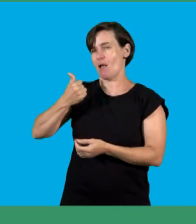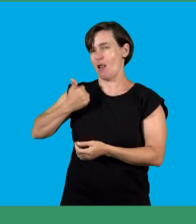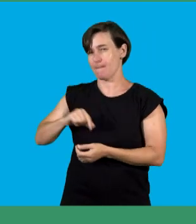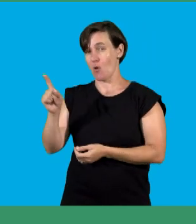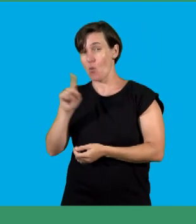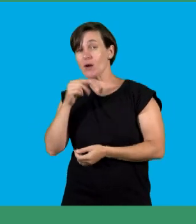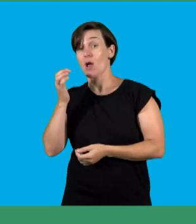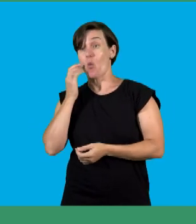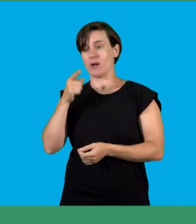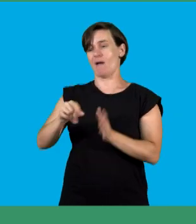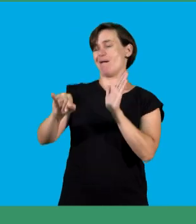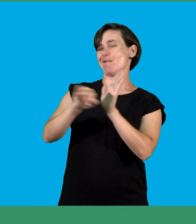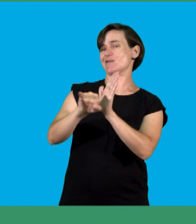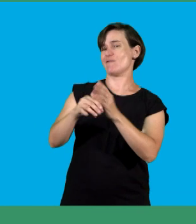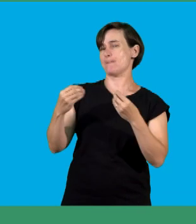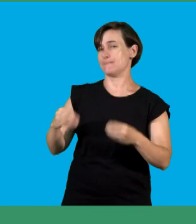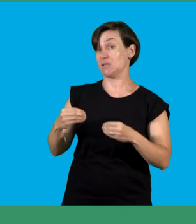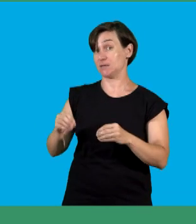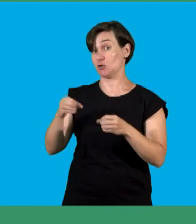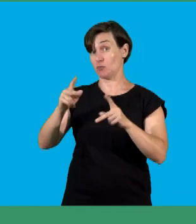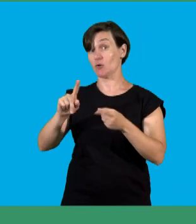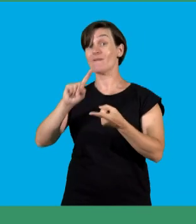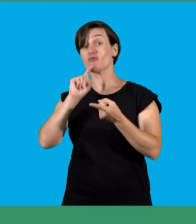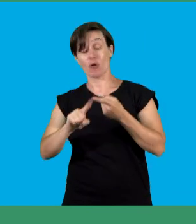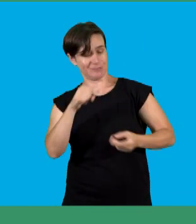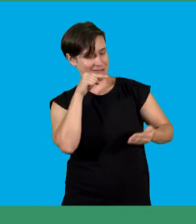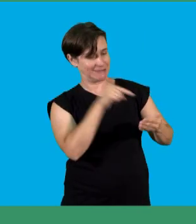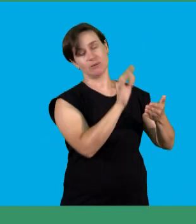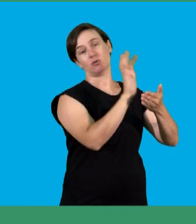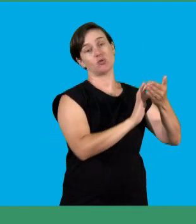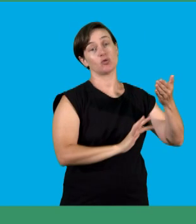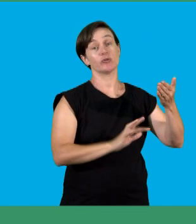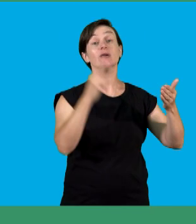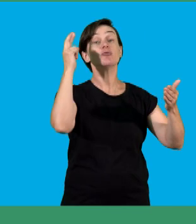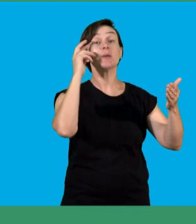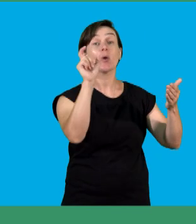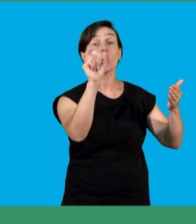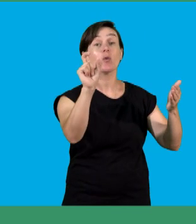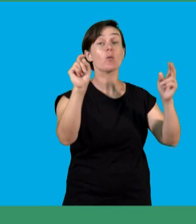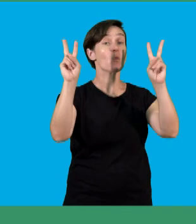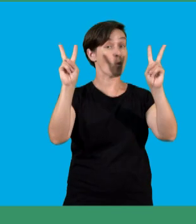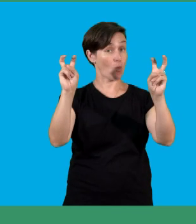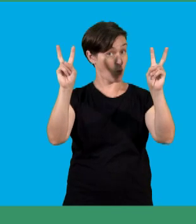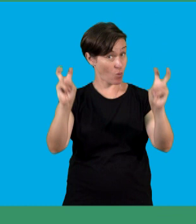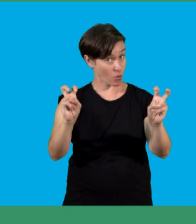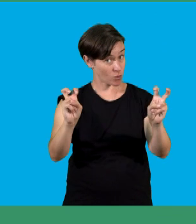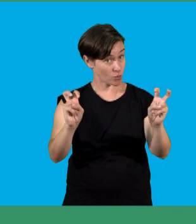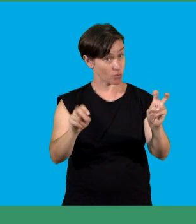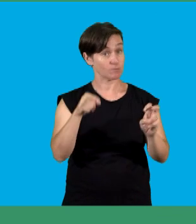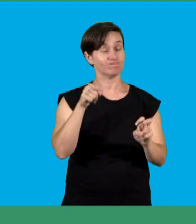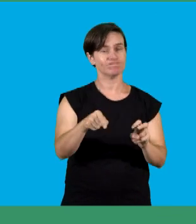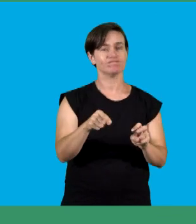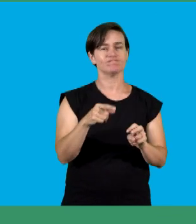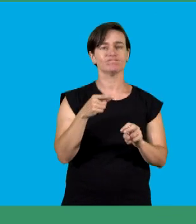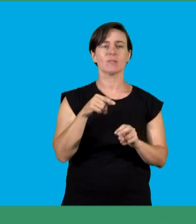identifying business opportunity from the scenario. Again, quote the